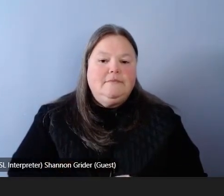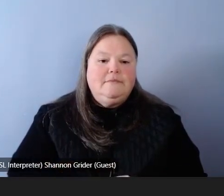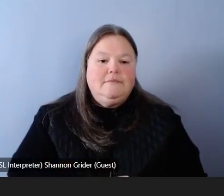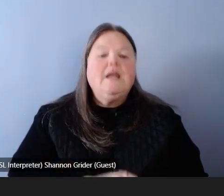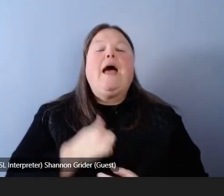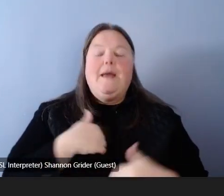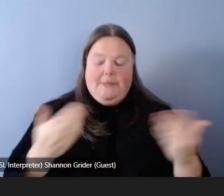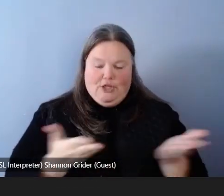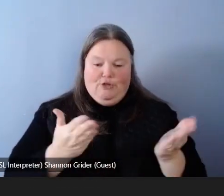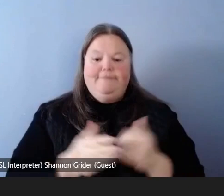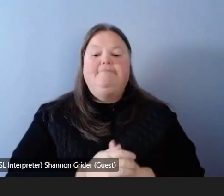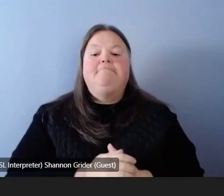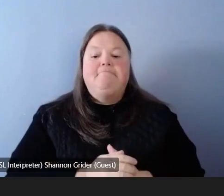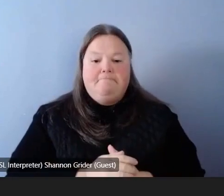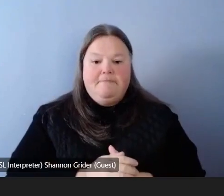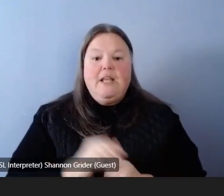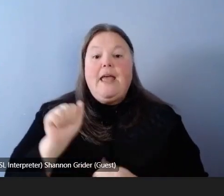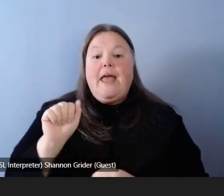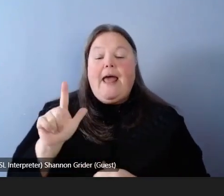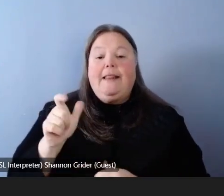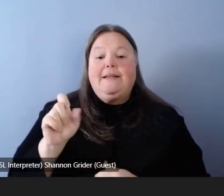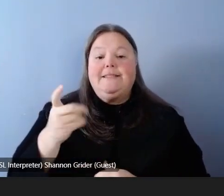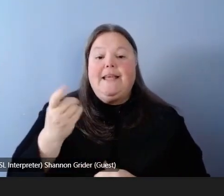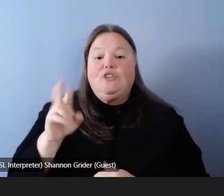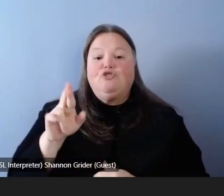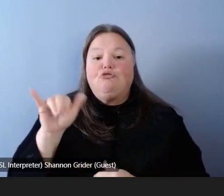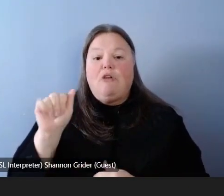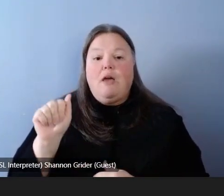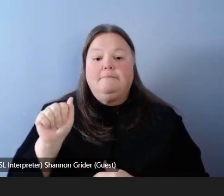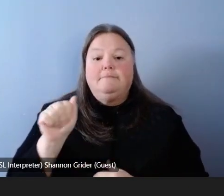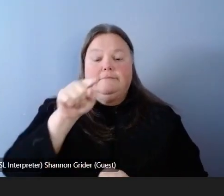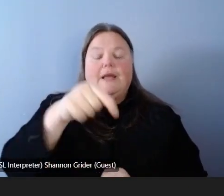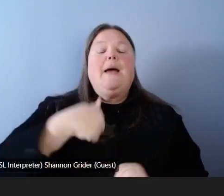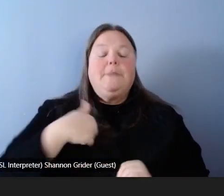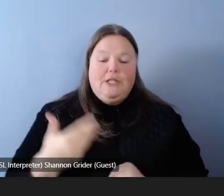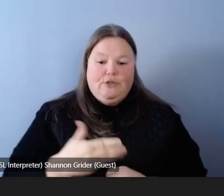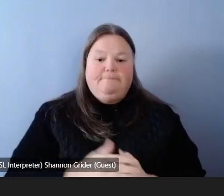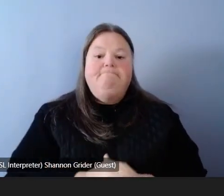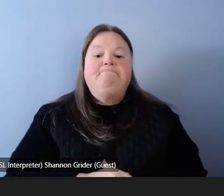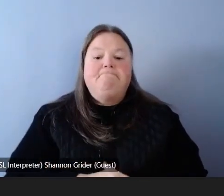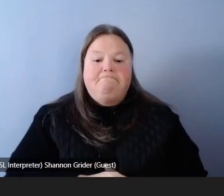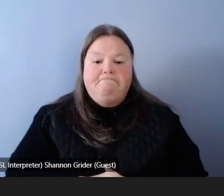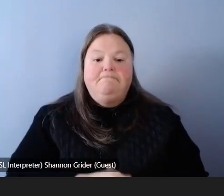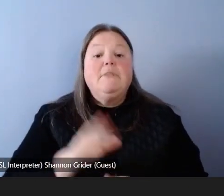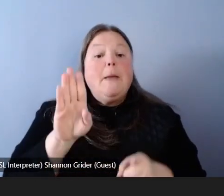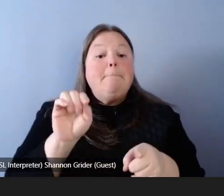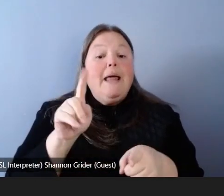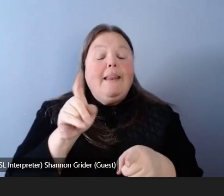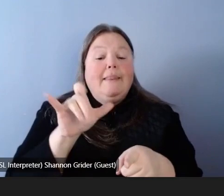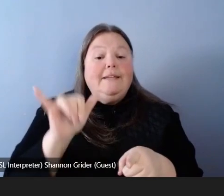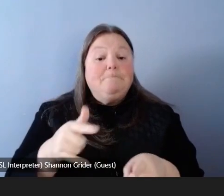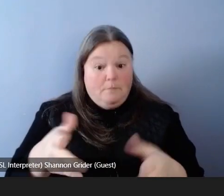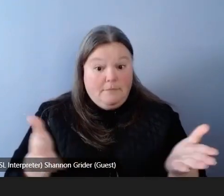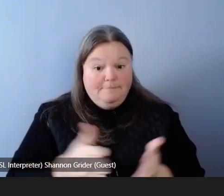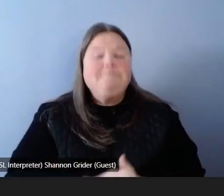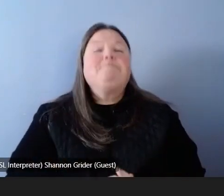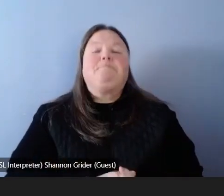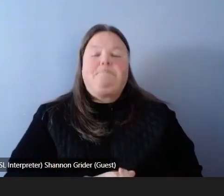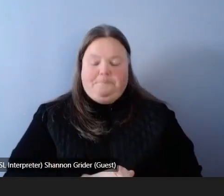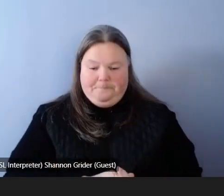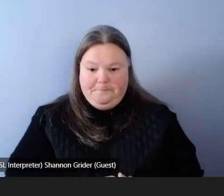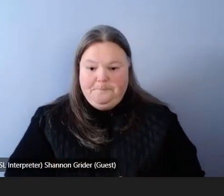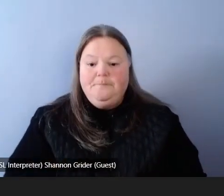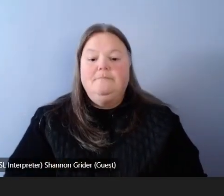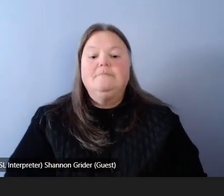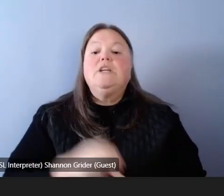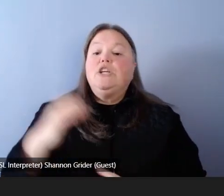I'm here. Alexandra? I'm here. And Bentley? Here.